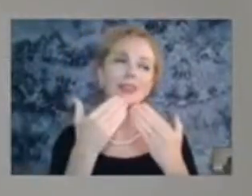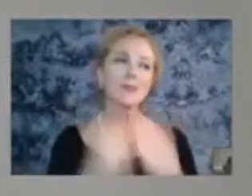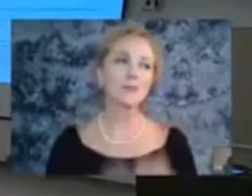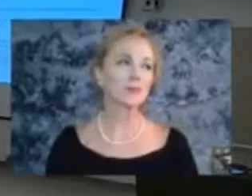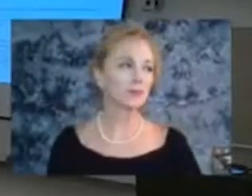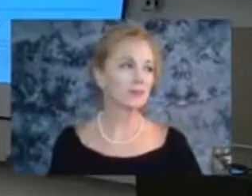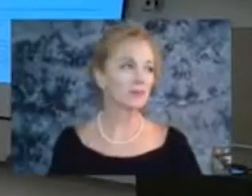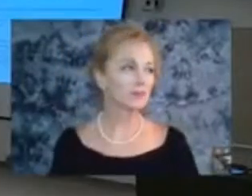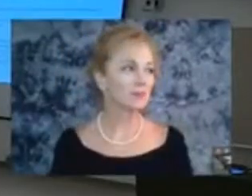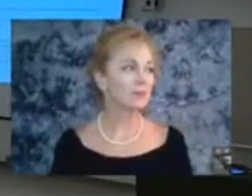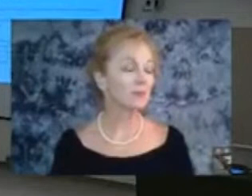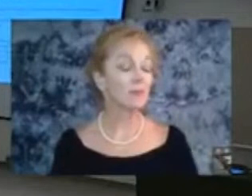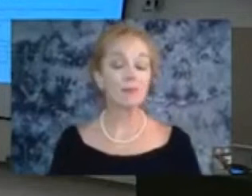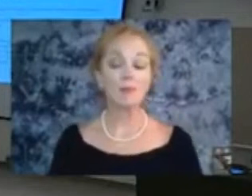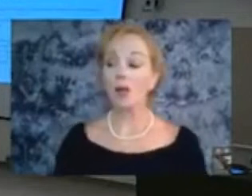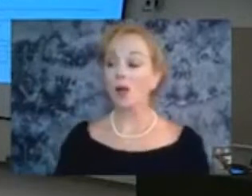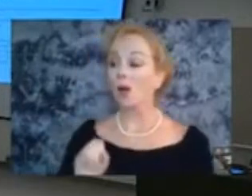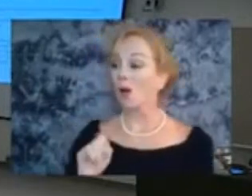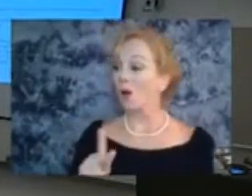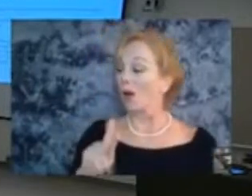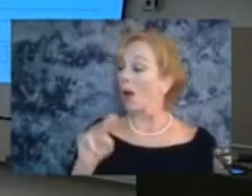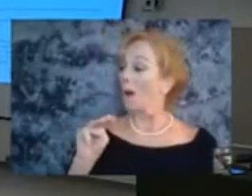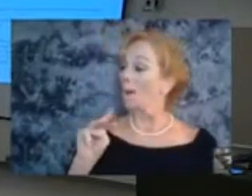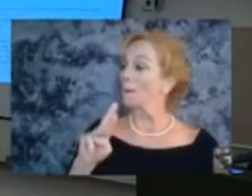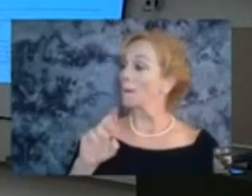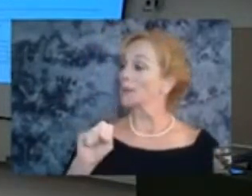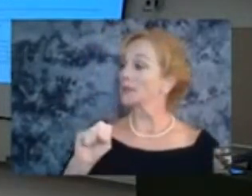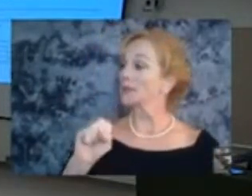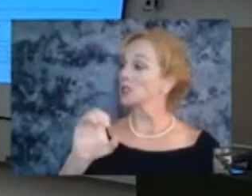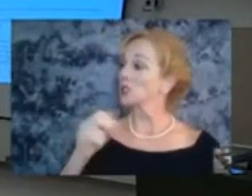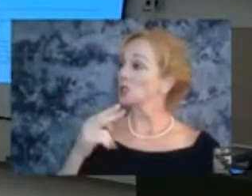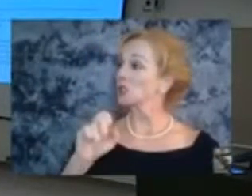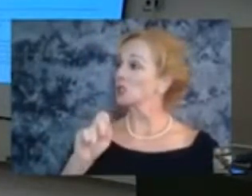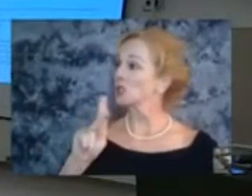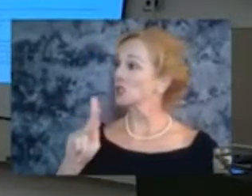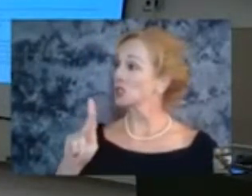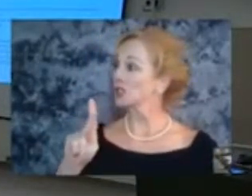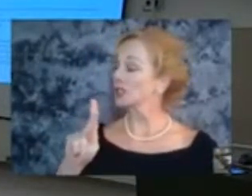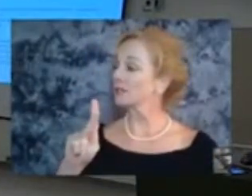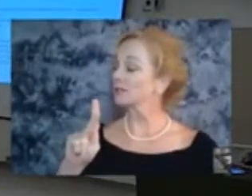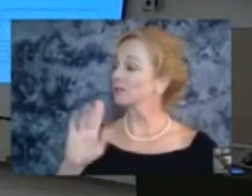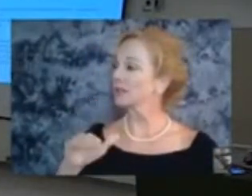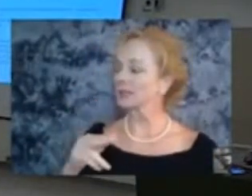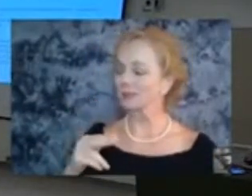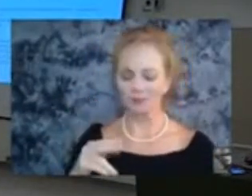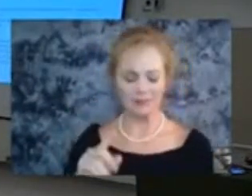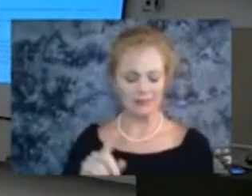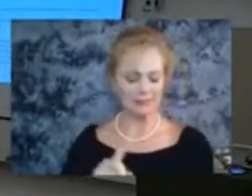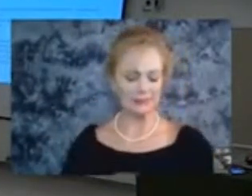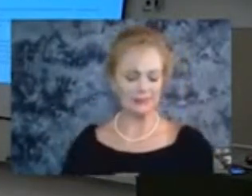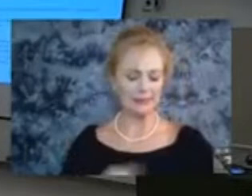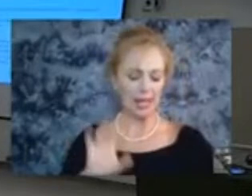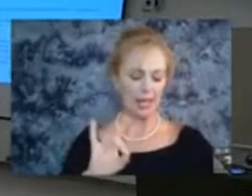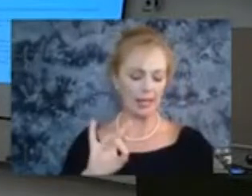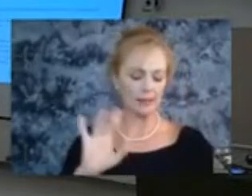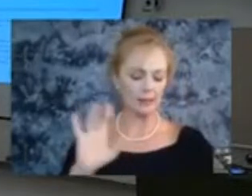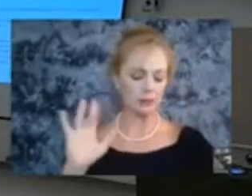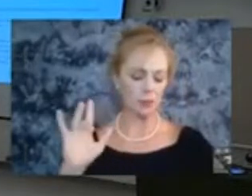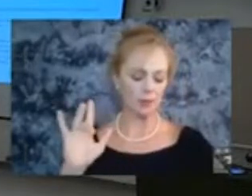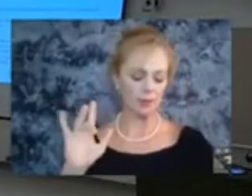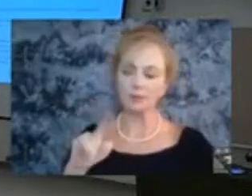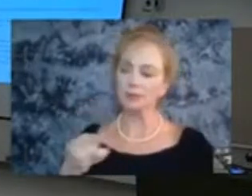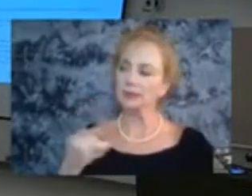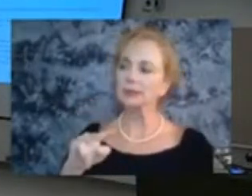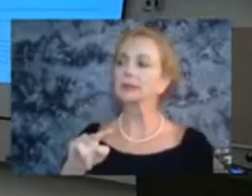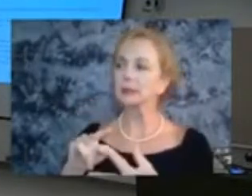let me start with Ms. Cheek. I'll switch directions this time, and we'll do a quick time check. It's 8:25, and we've got a bit more to go,